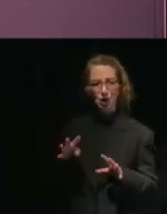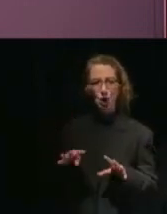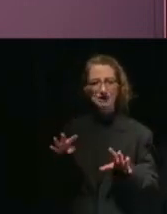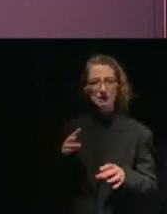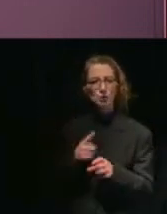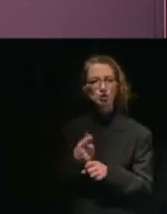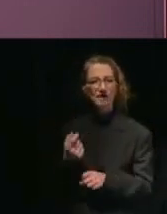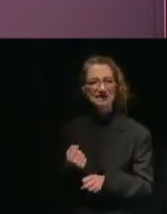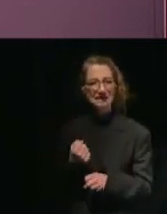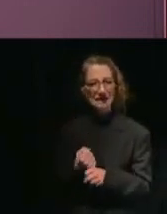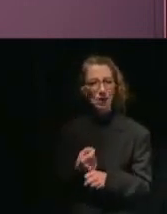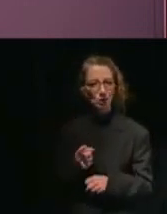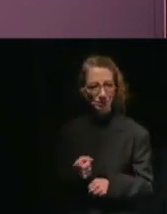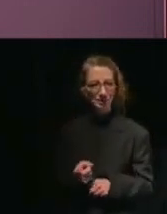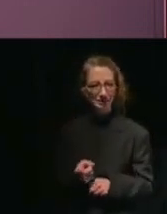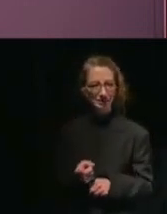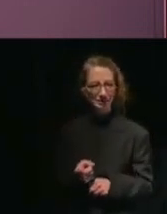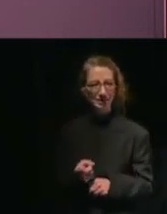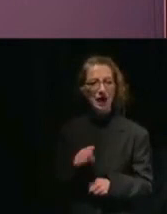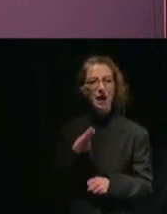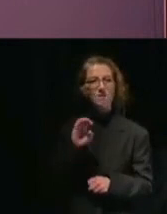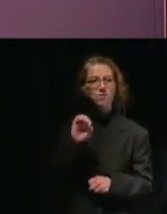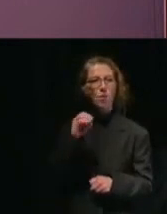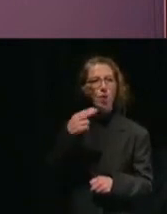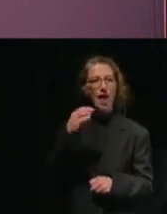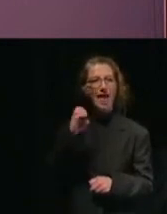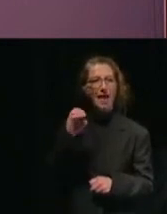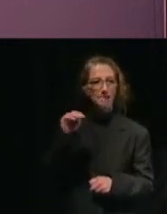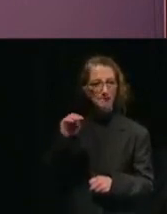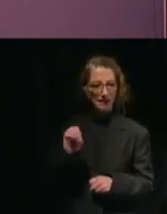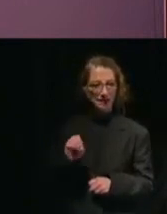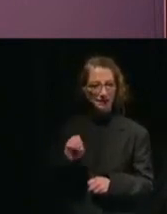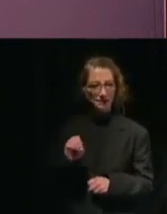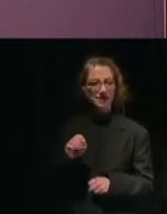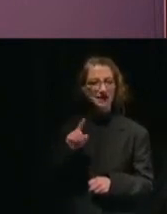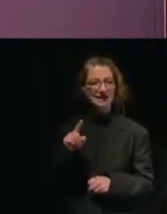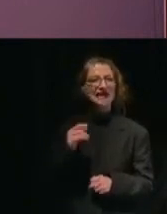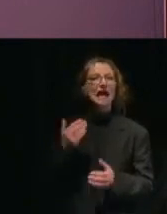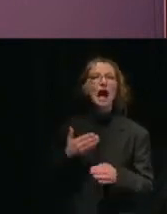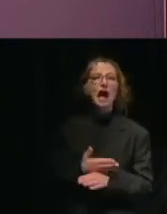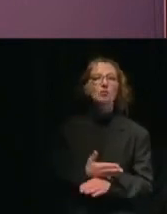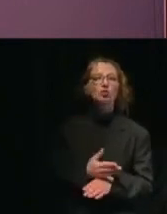they simply use resilience to increase their resources.